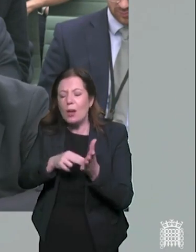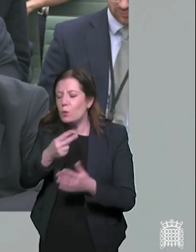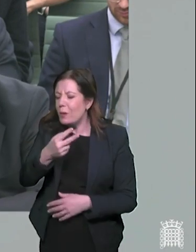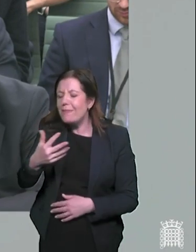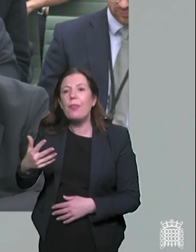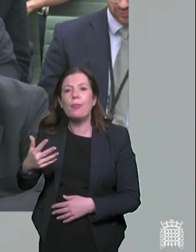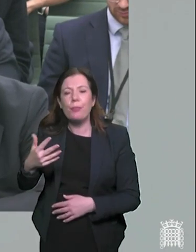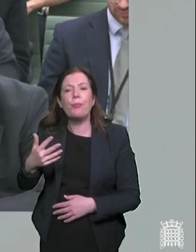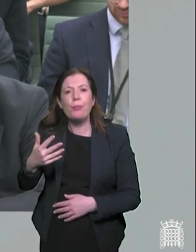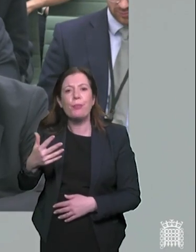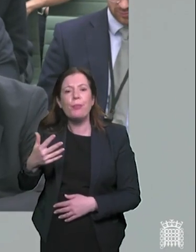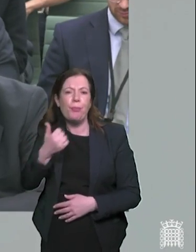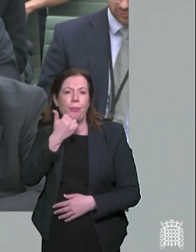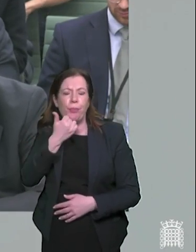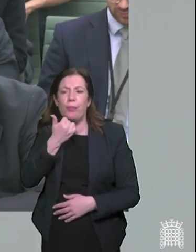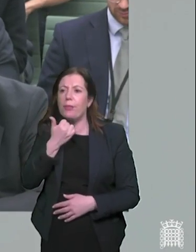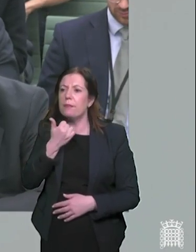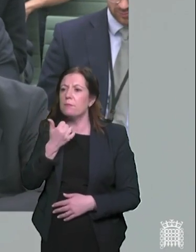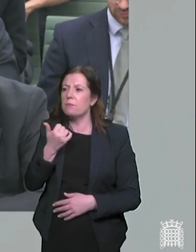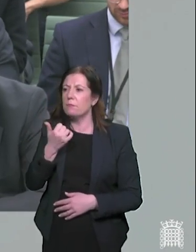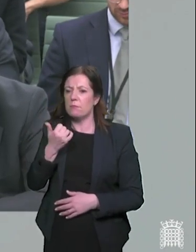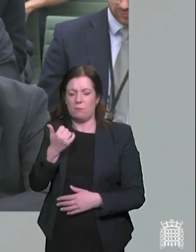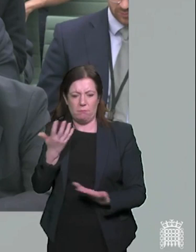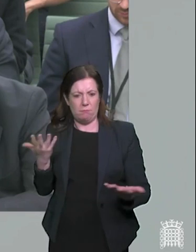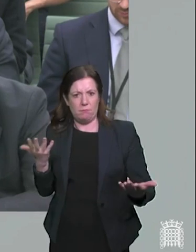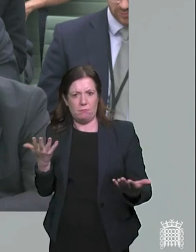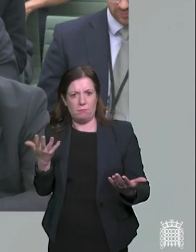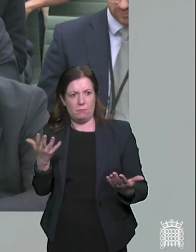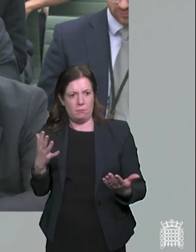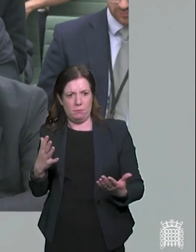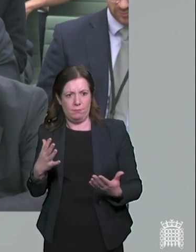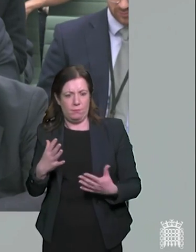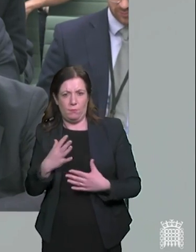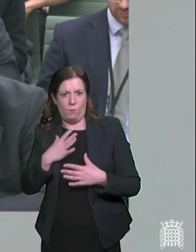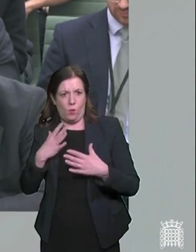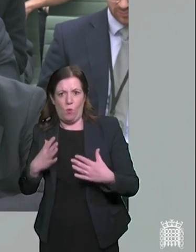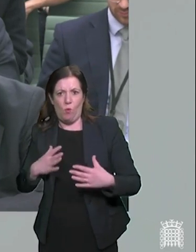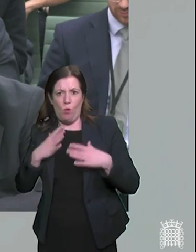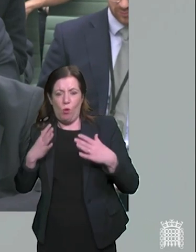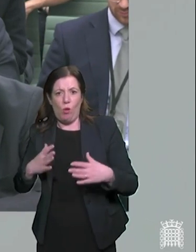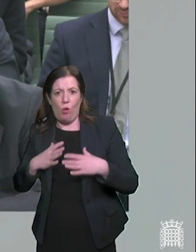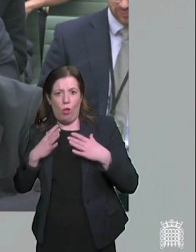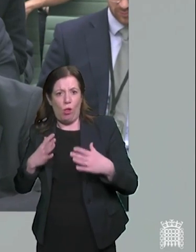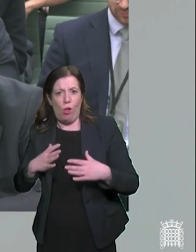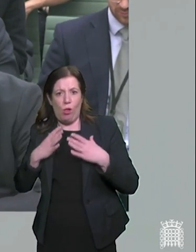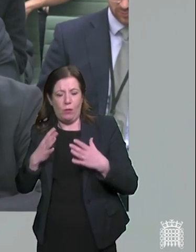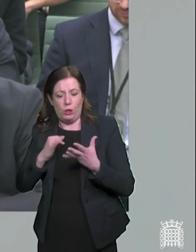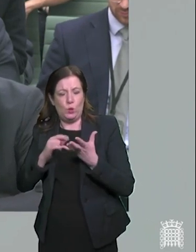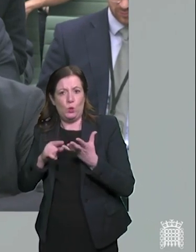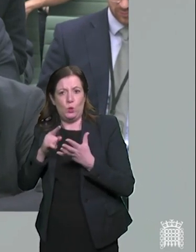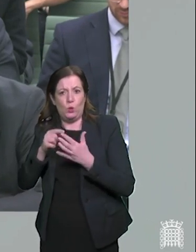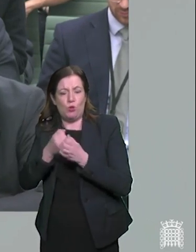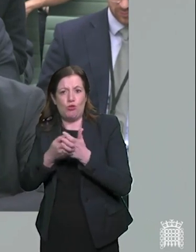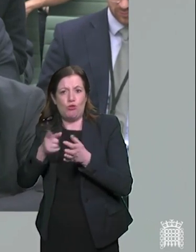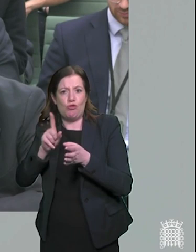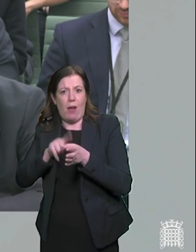25th, which is long after we've started the process which was to become the Sue Gray. I think the Sue